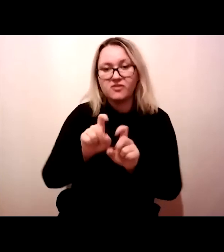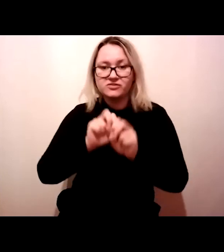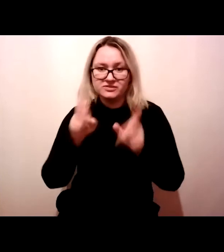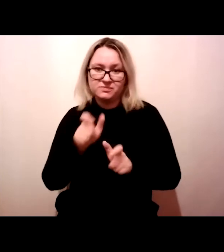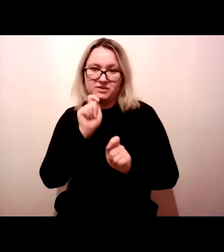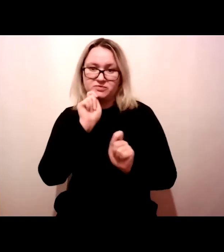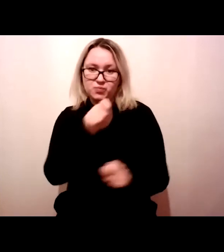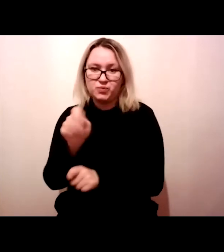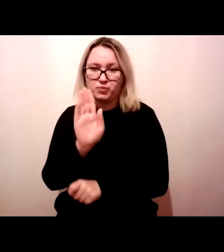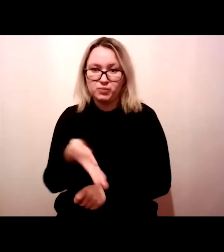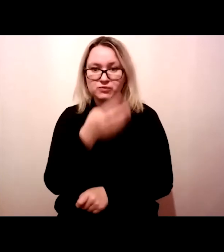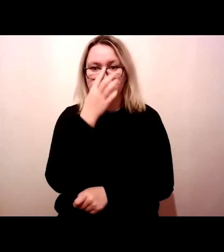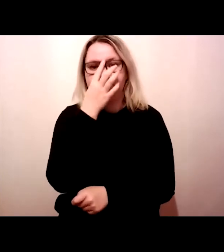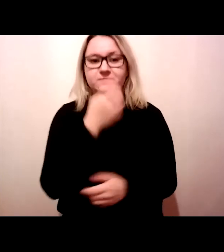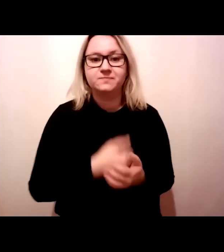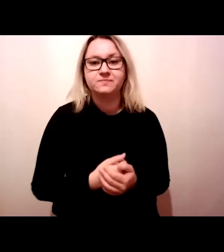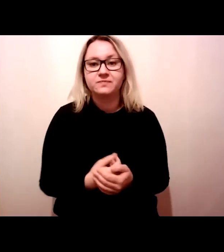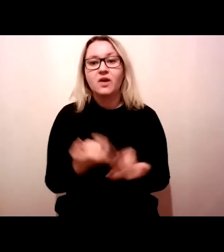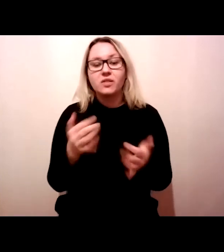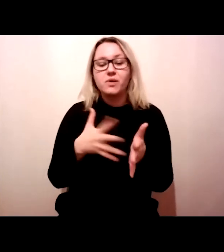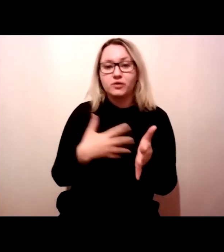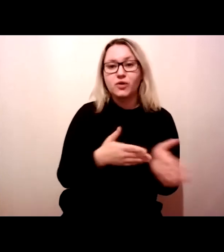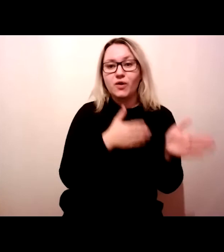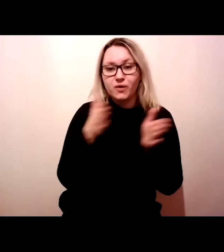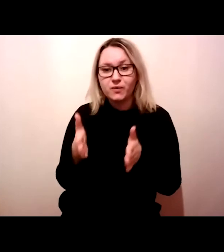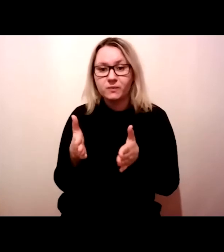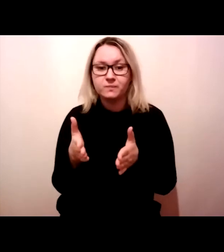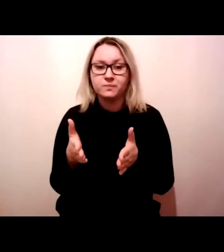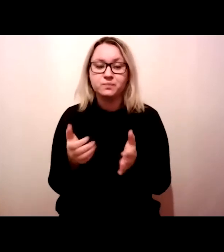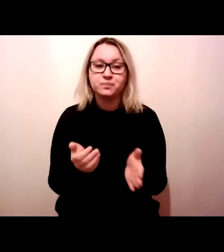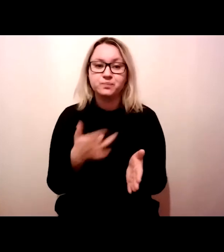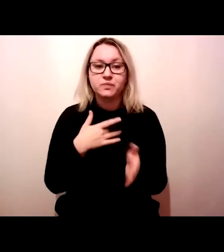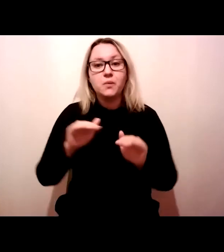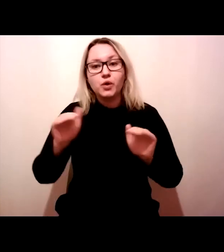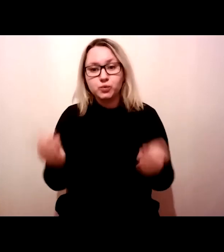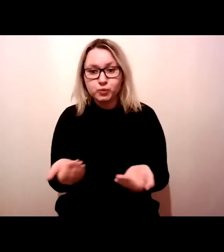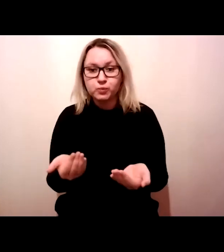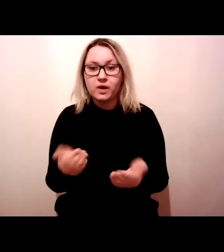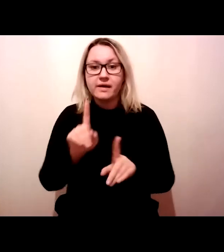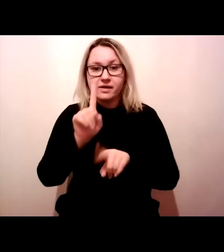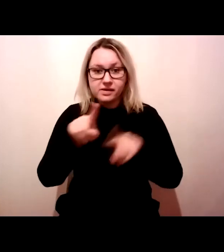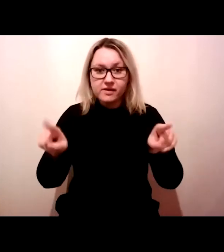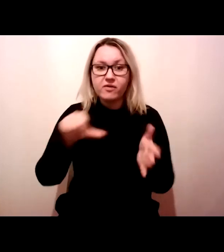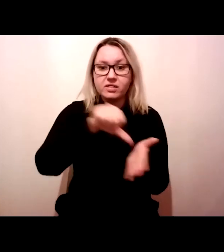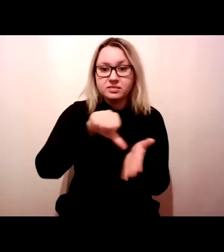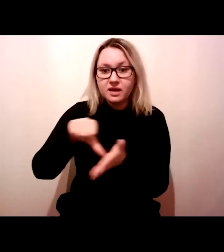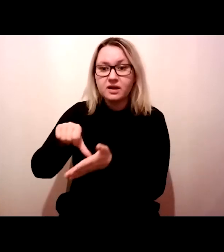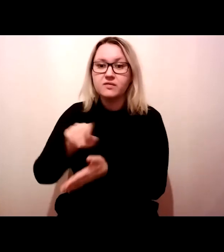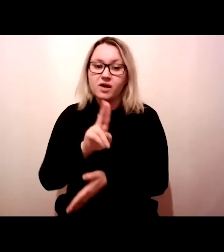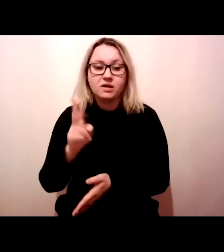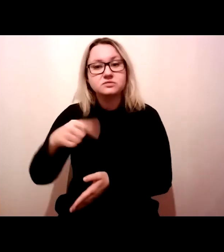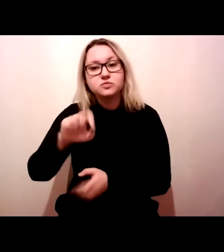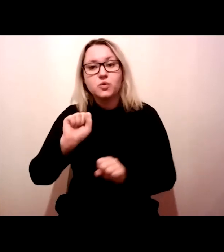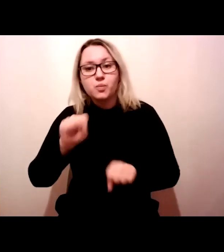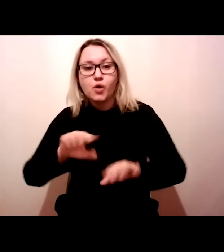first 3 people who answer this question correctly will receive the prize. And